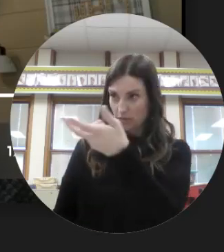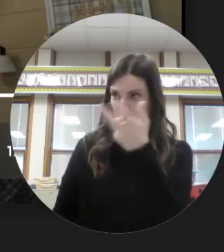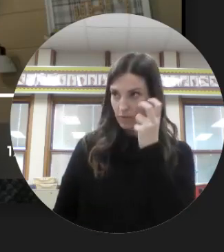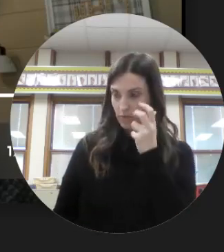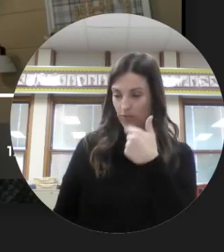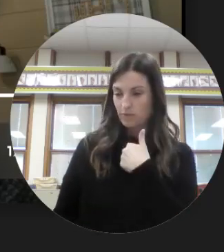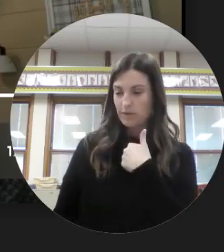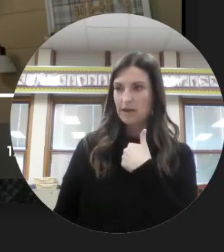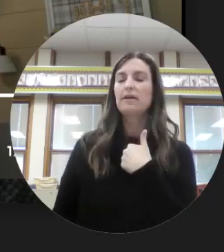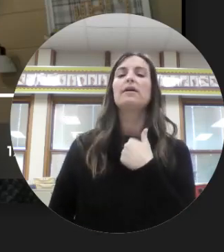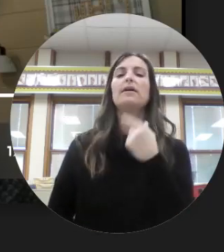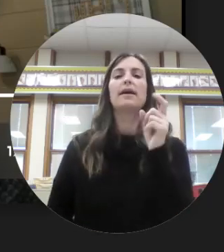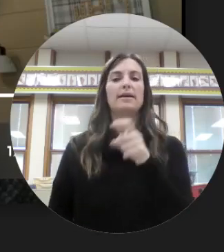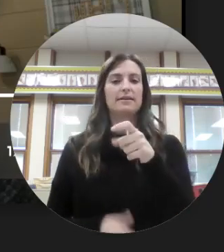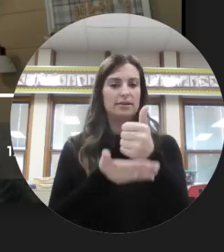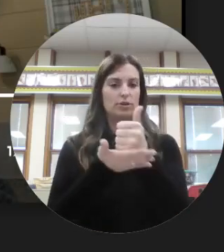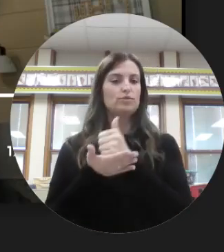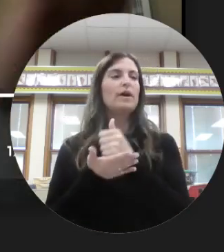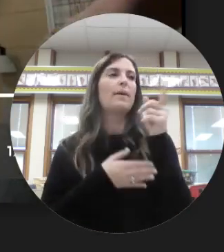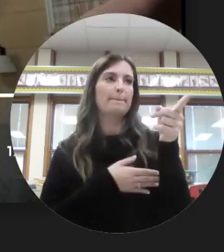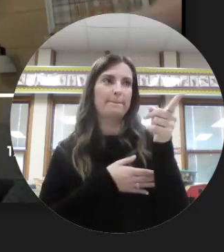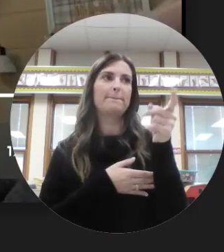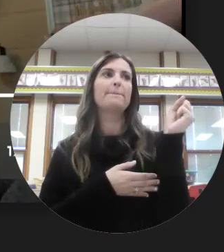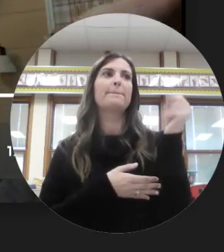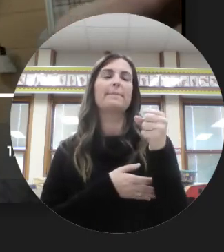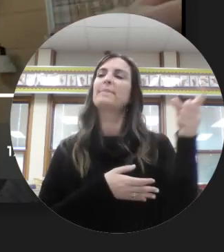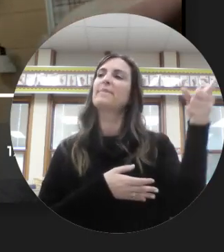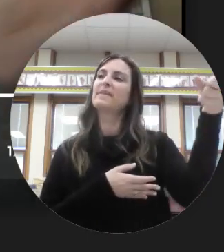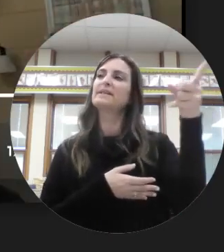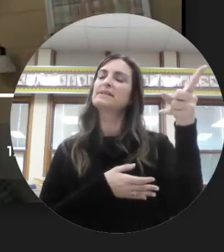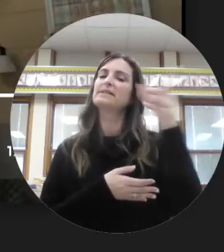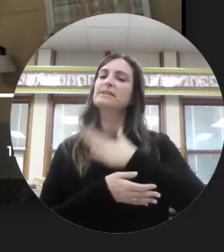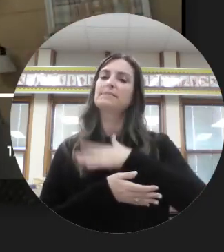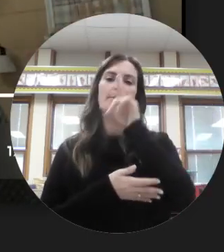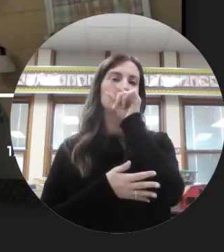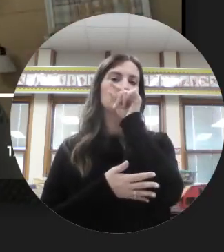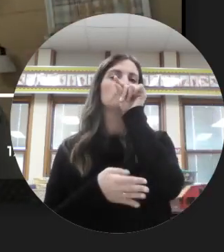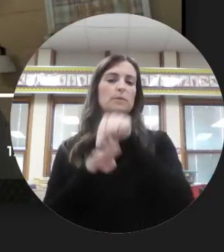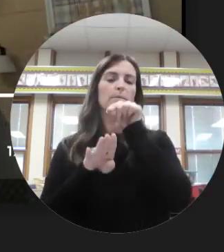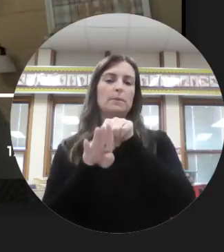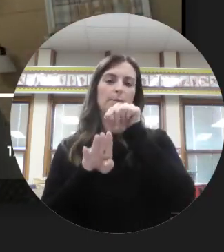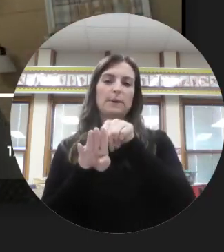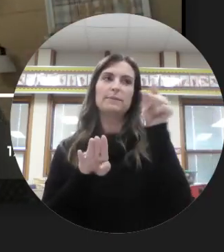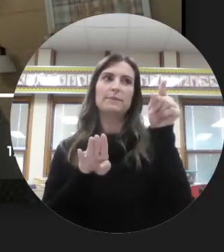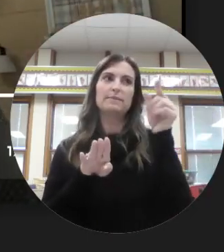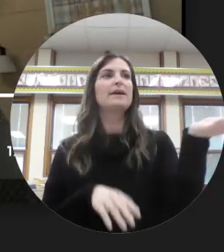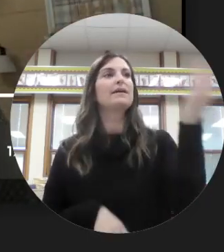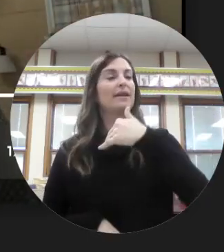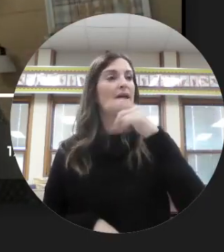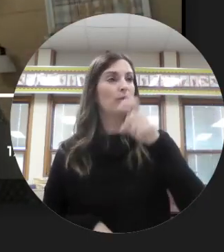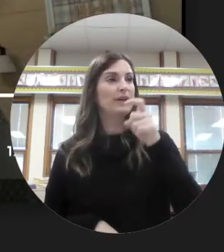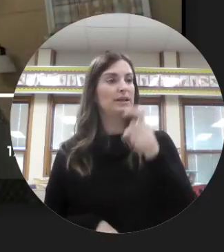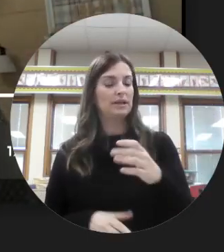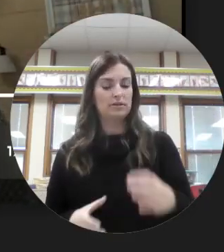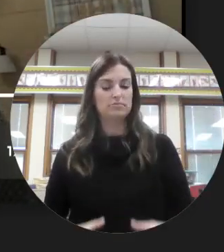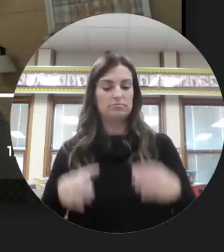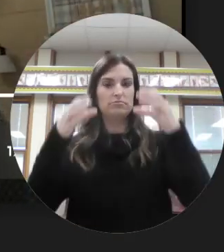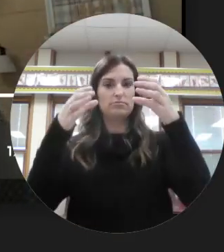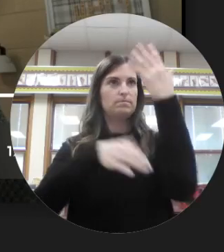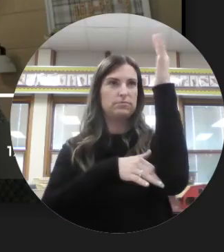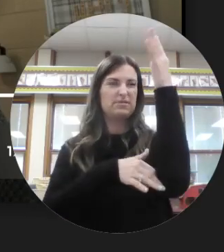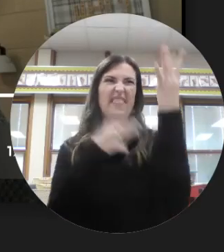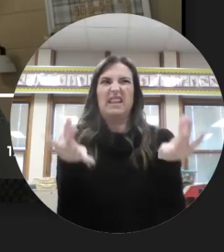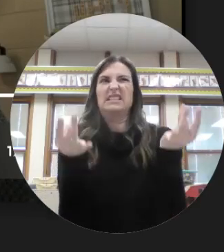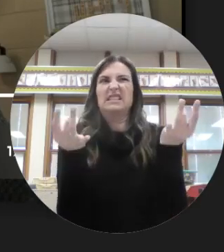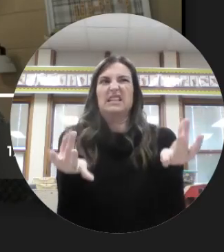musical voice. "Indeed I did. Everyone, this is my woodpecking pal Trunk Tap. Now, Trunk, we need some tree resin, the really sticky